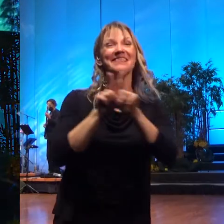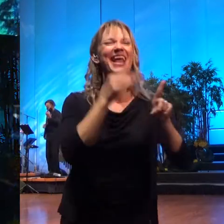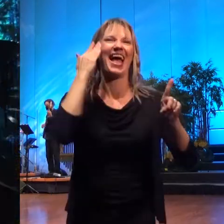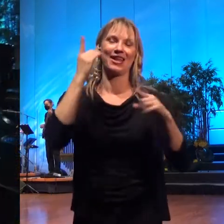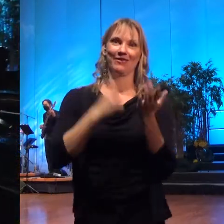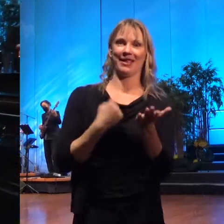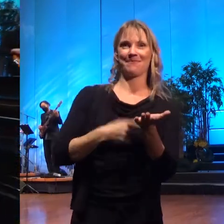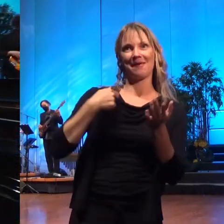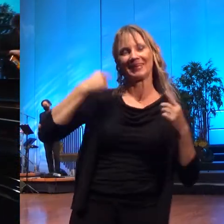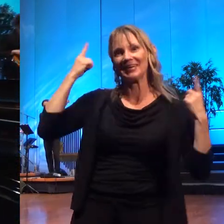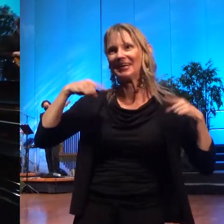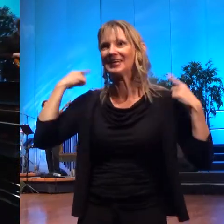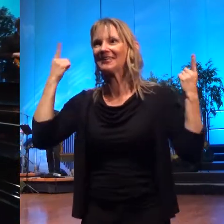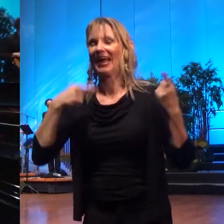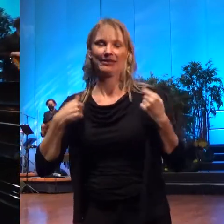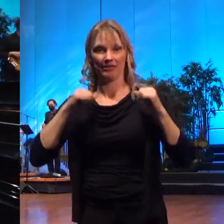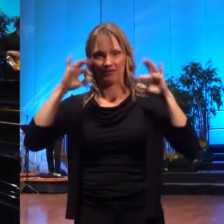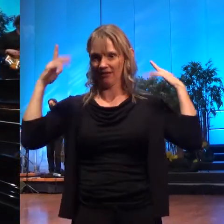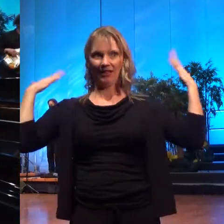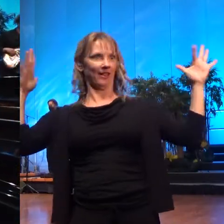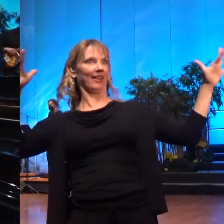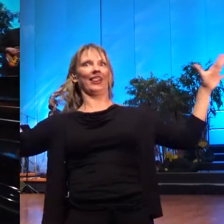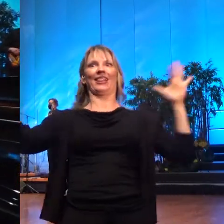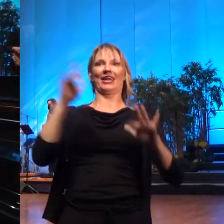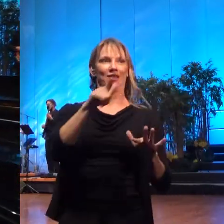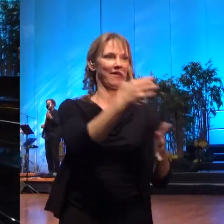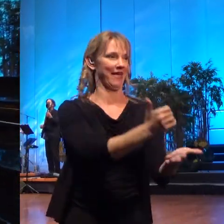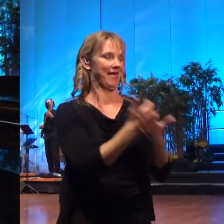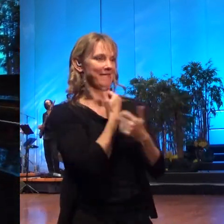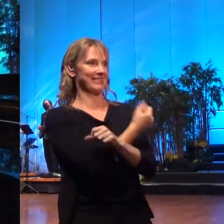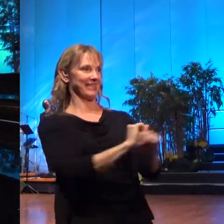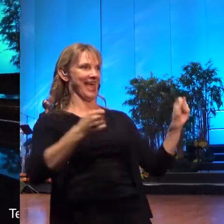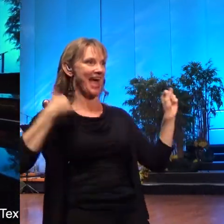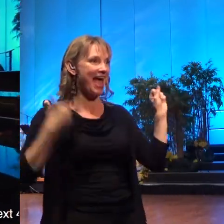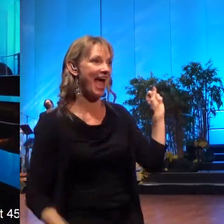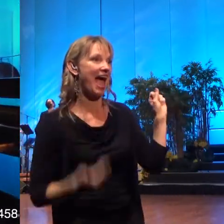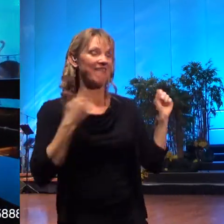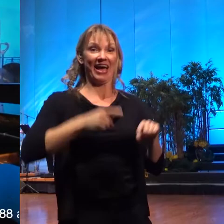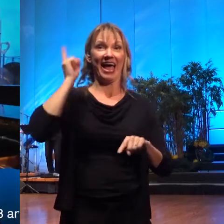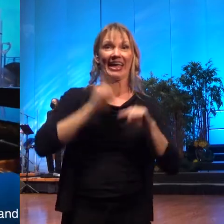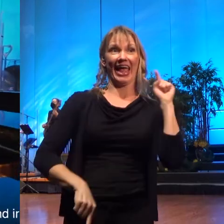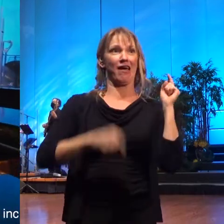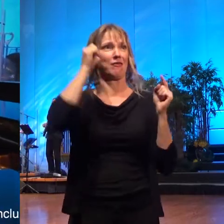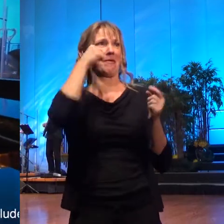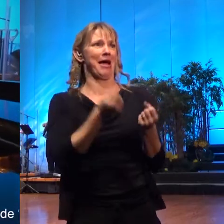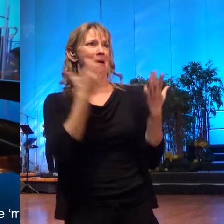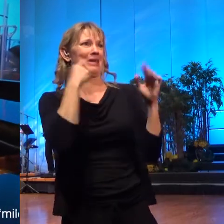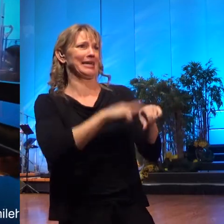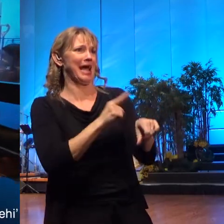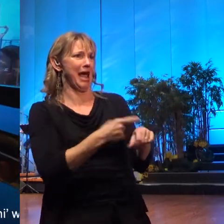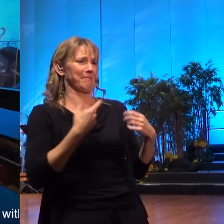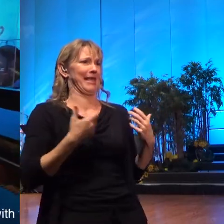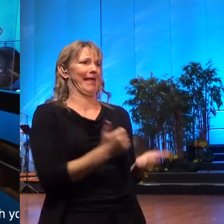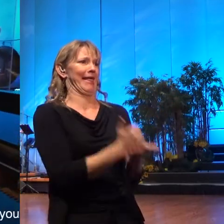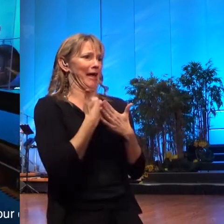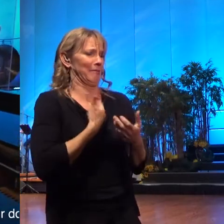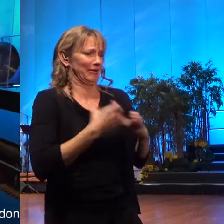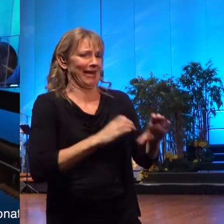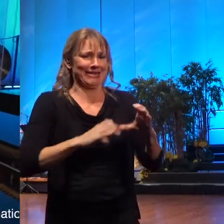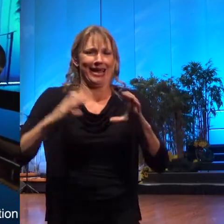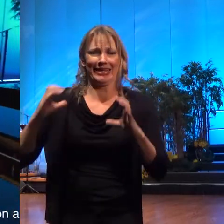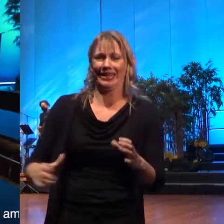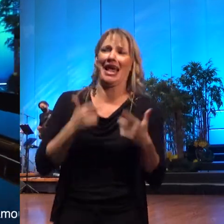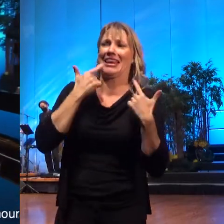was crazy, fraying at the edges and you saved me. I'm losing count of chances that you gave me. You're laughing at me dancing